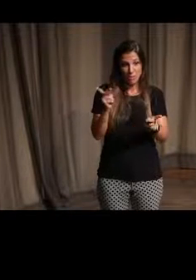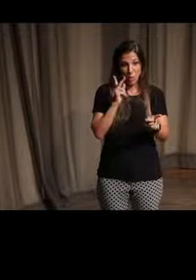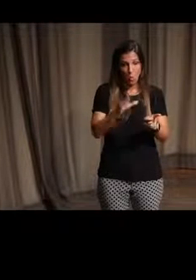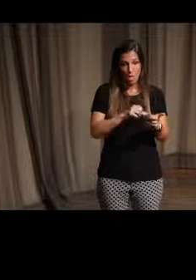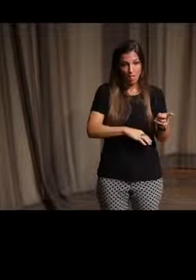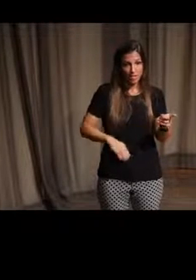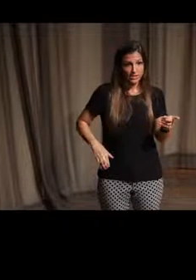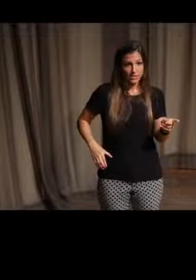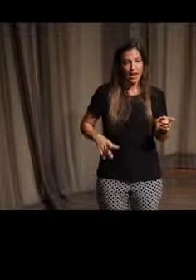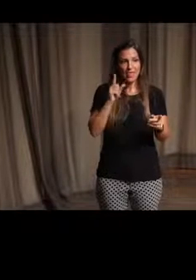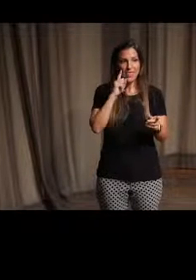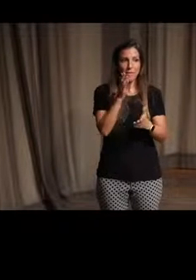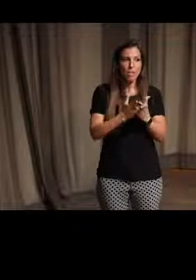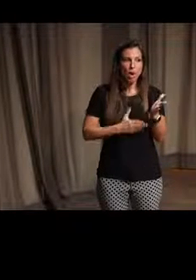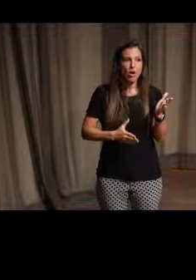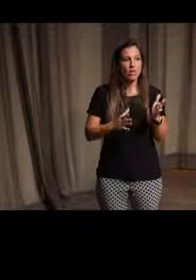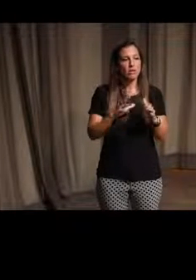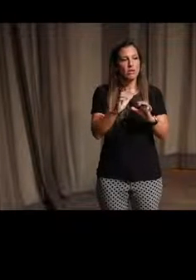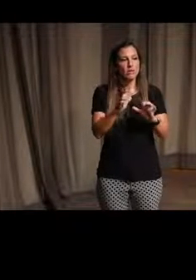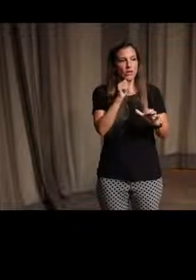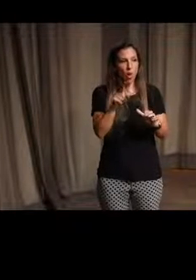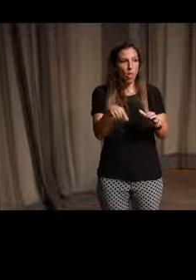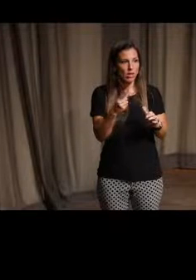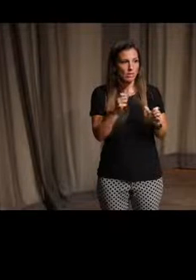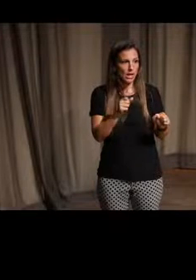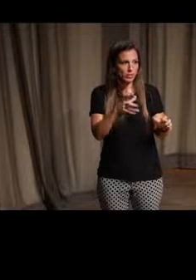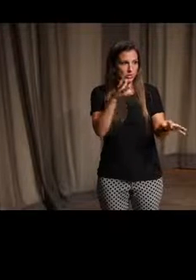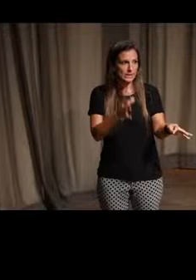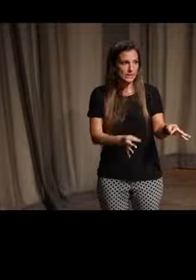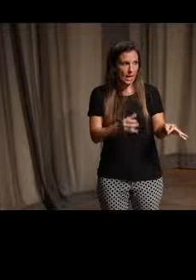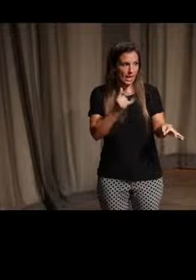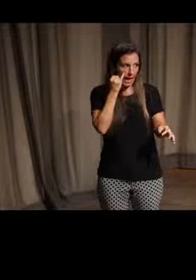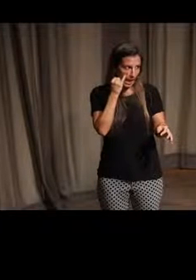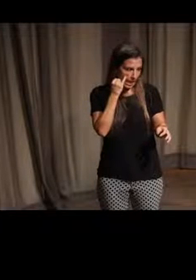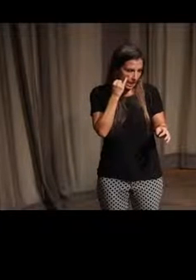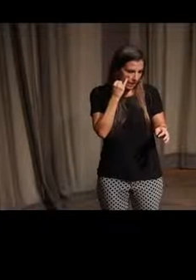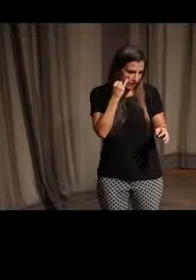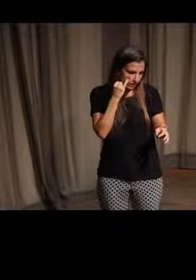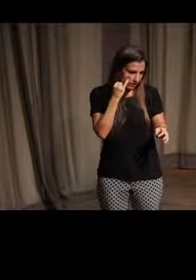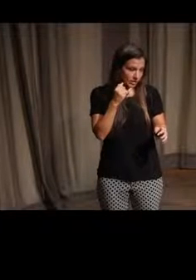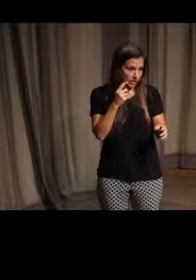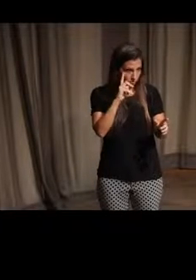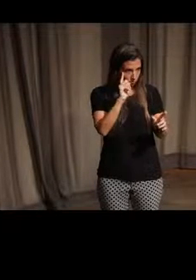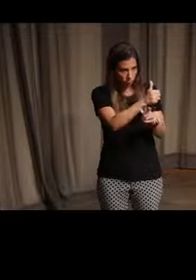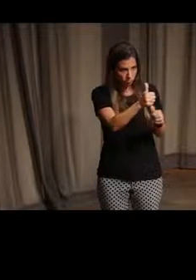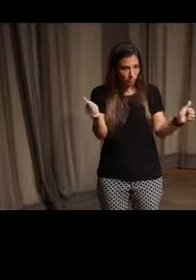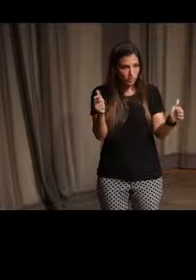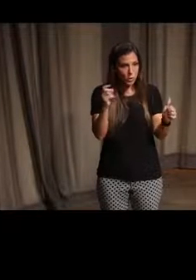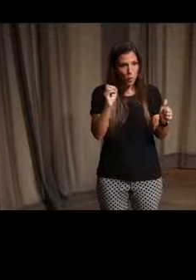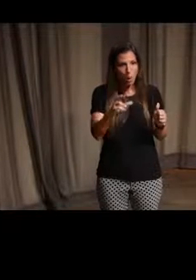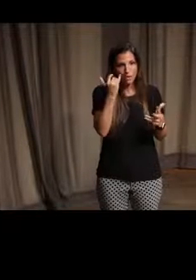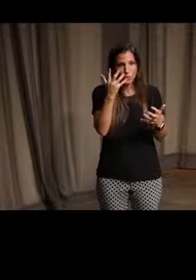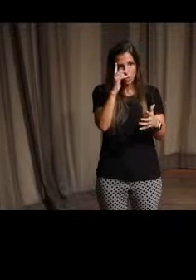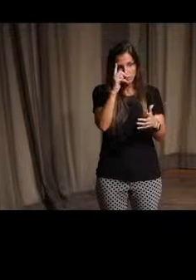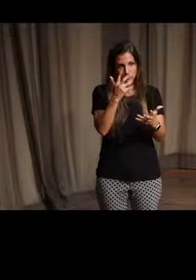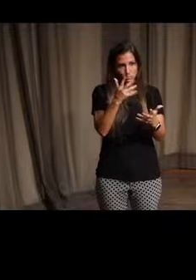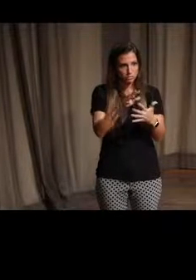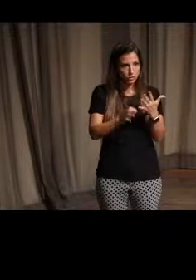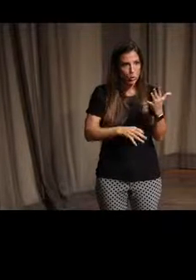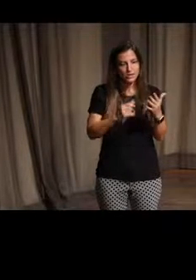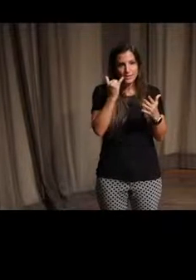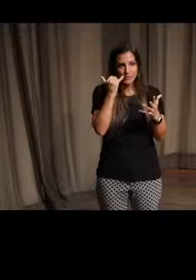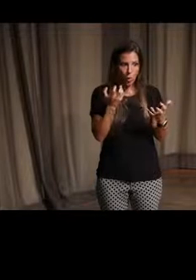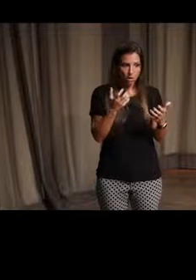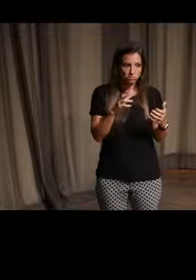of the conversation is not only being allowed to decide if and you decide, or if you have the choice to decide whether to